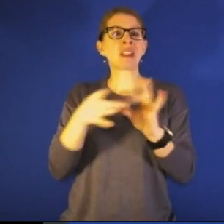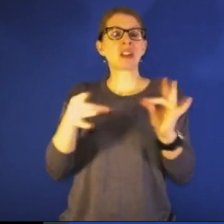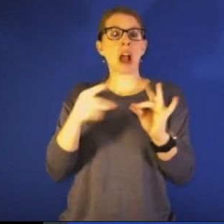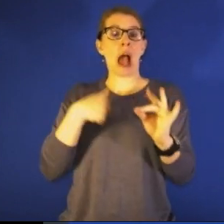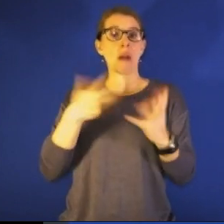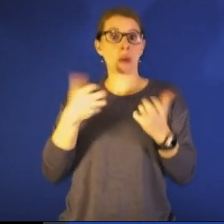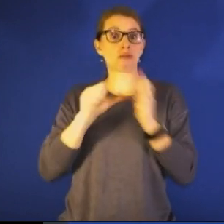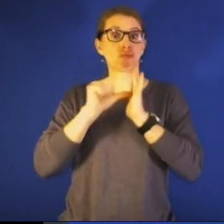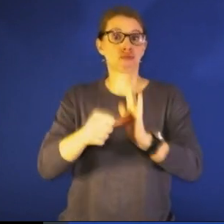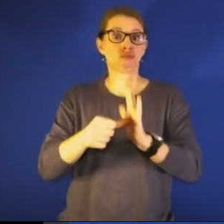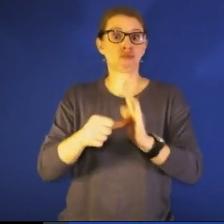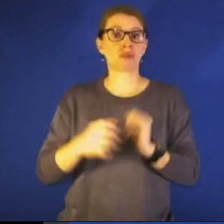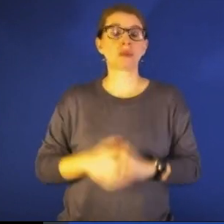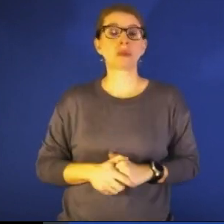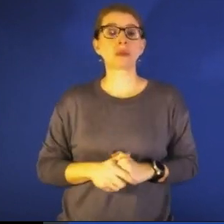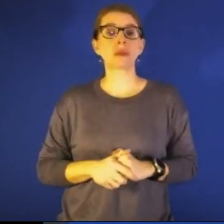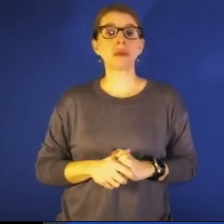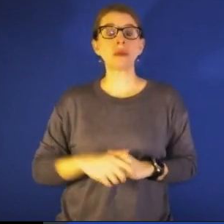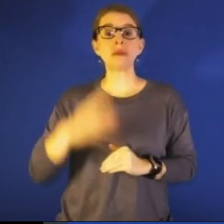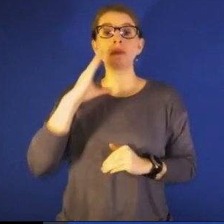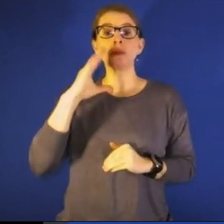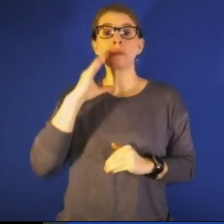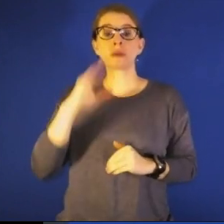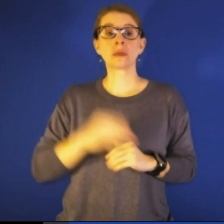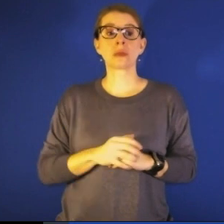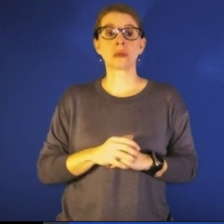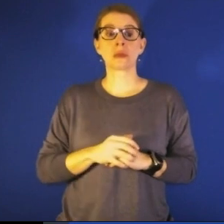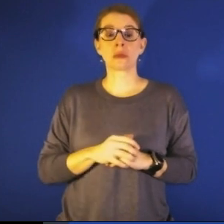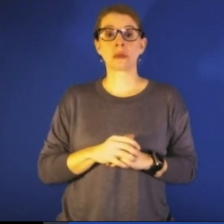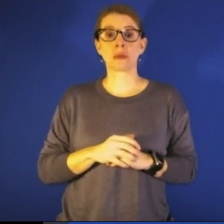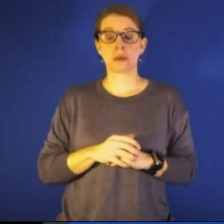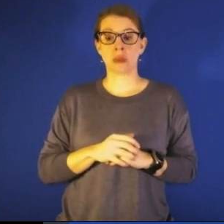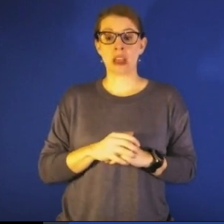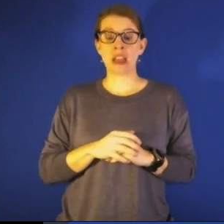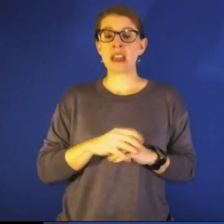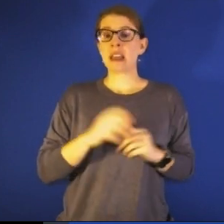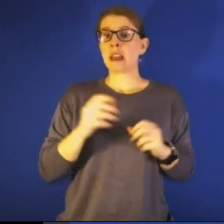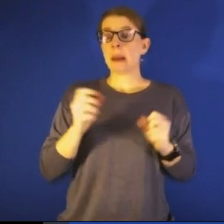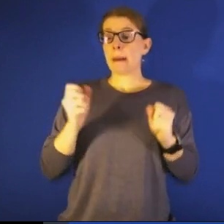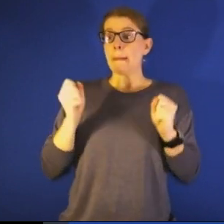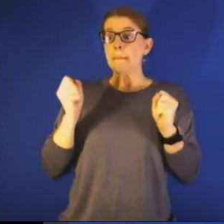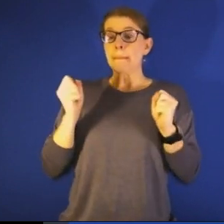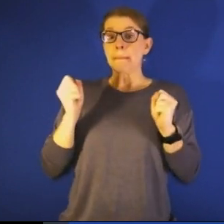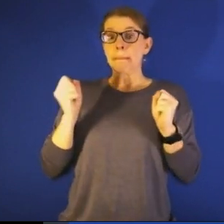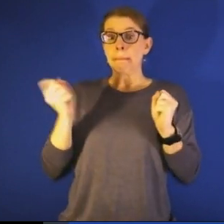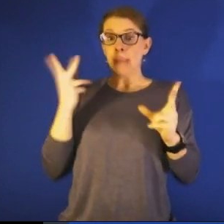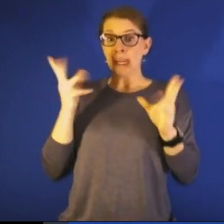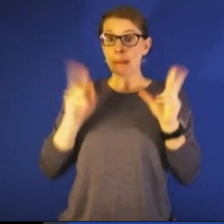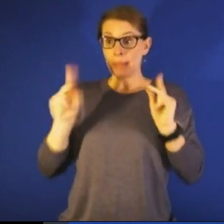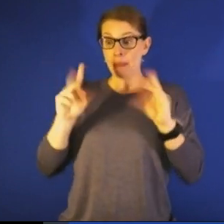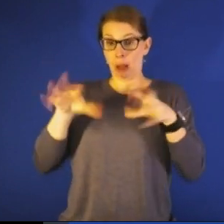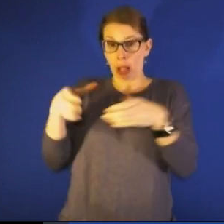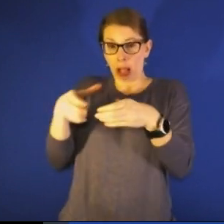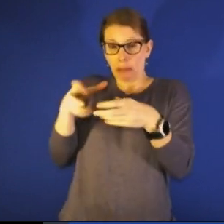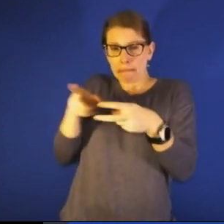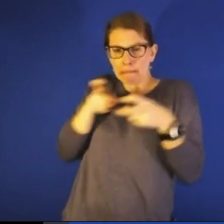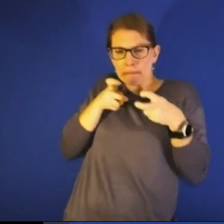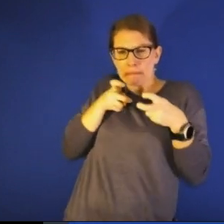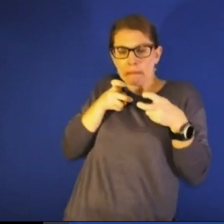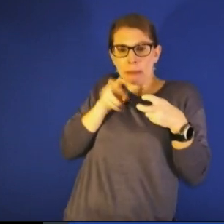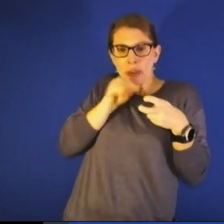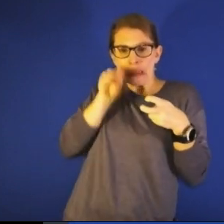emphasize, a small fraction of a very large number is still a very large number. Still a large, and that's number, what's concern will be